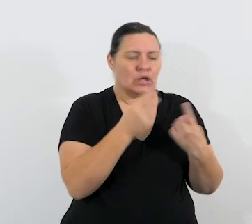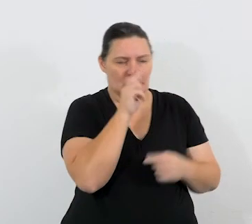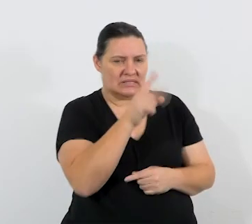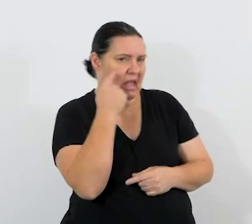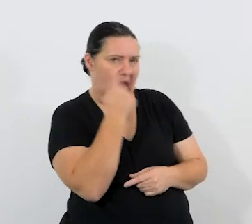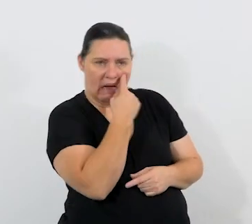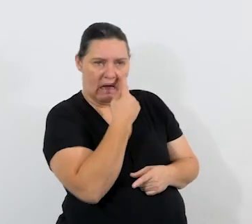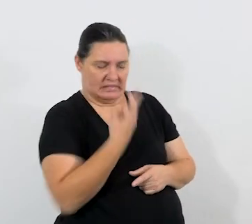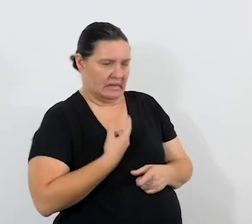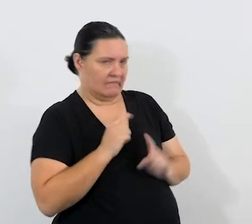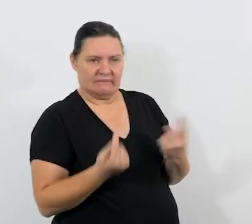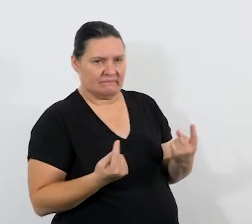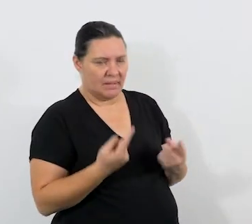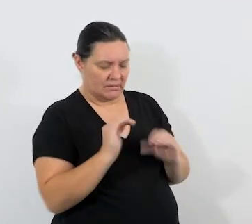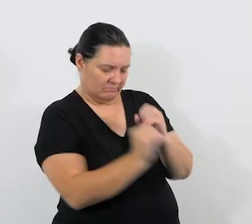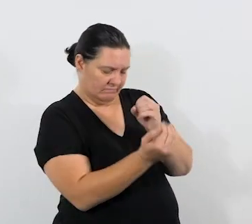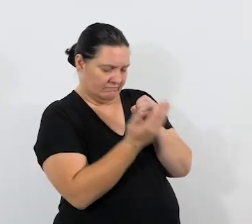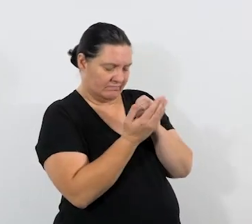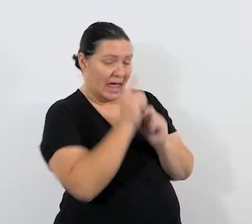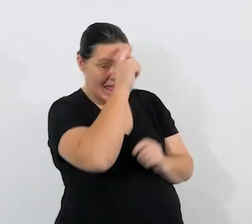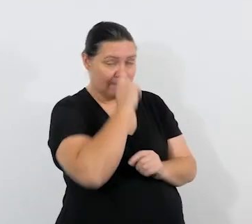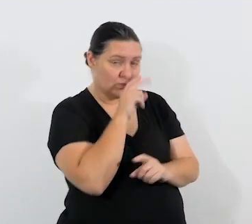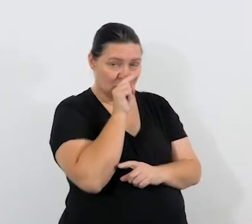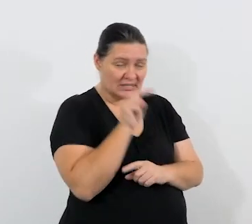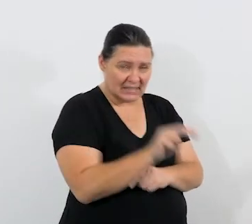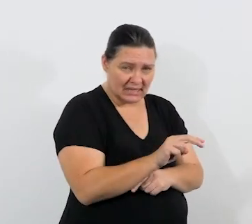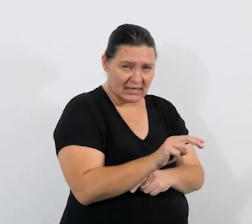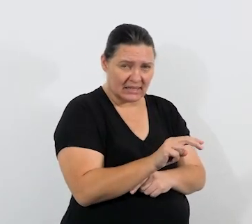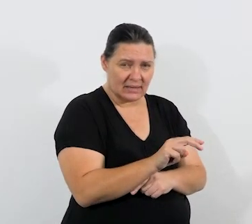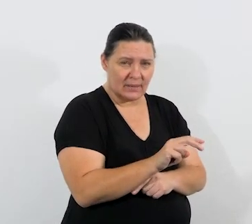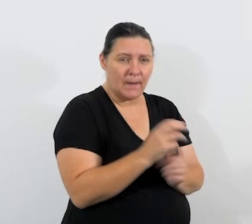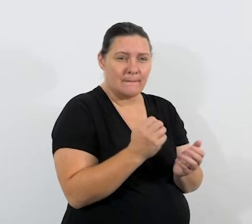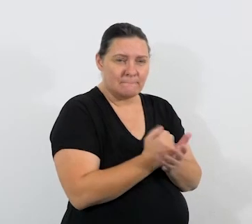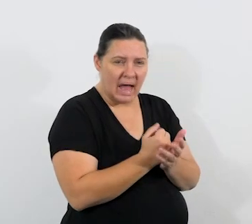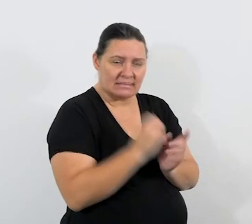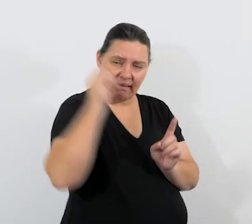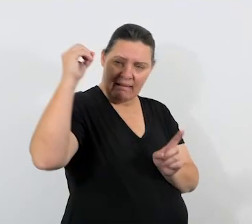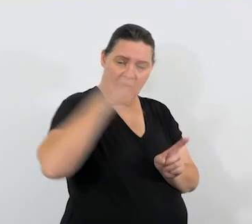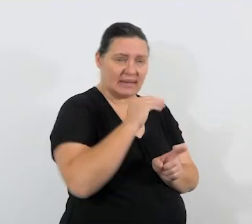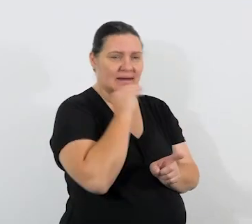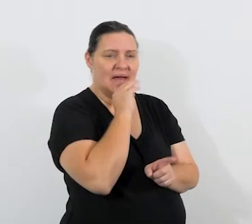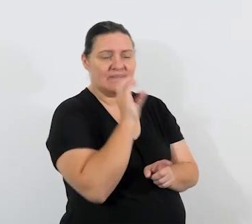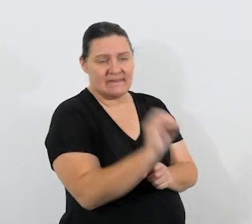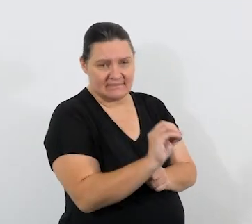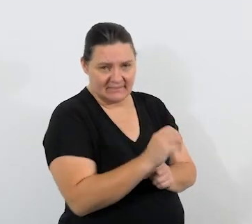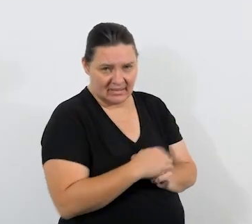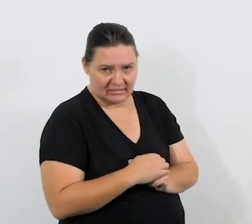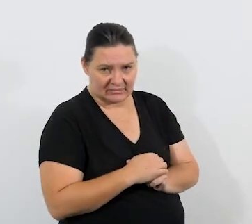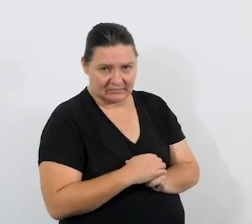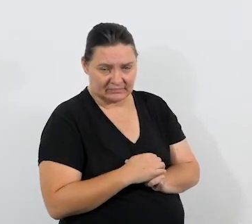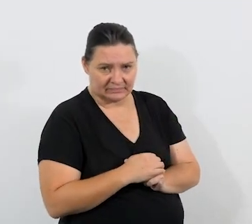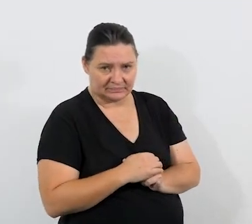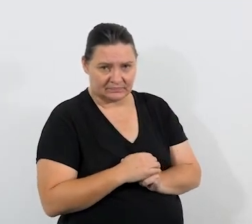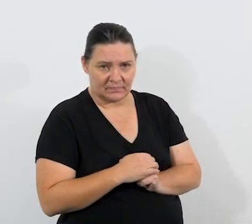be seen with the naked eye. The image you see needs to be well lit, which means it needs to